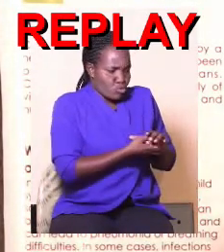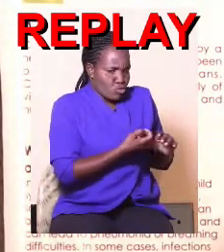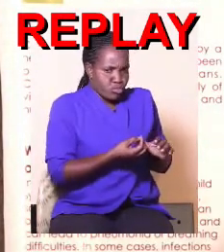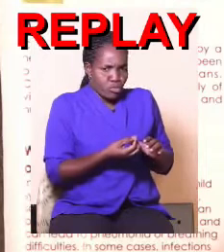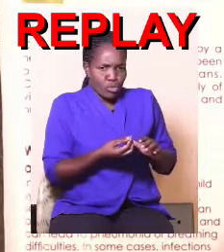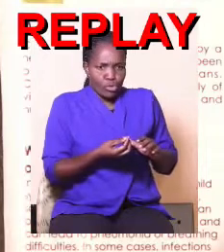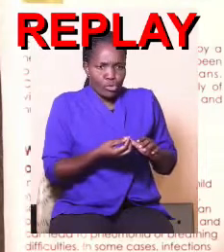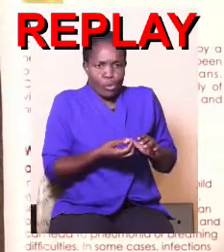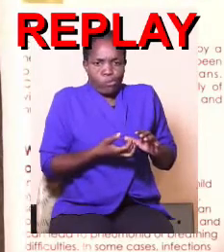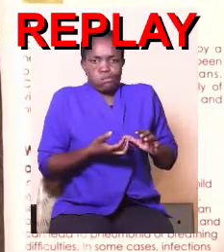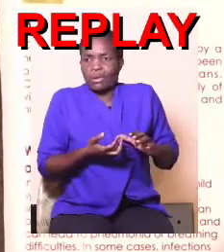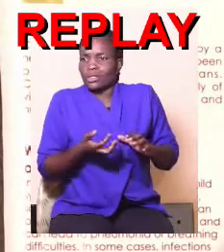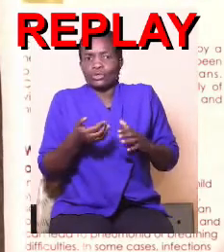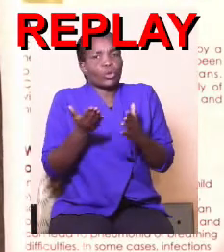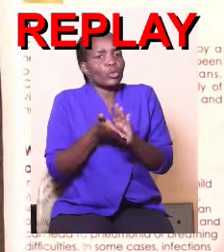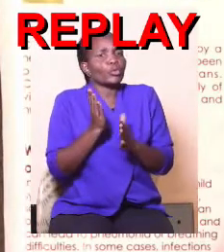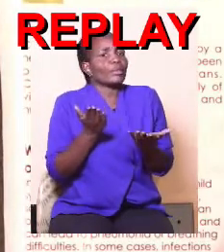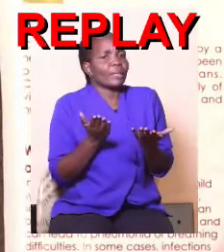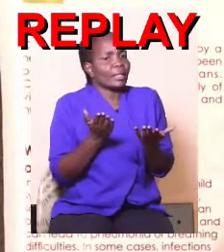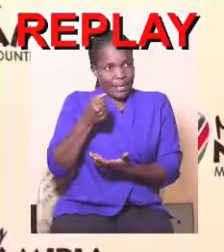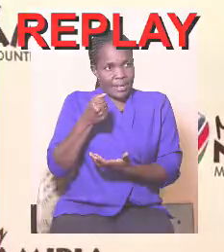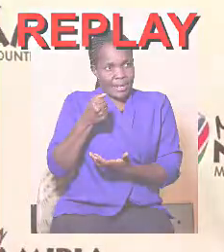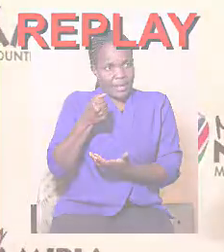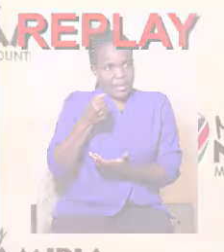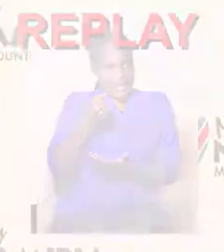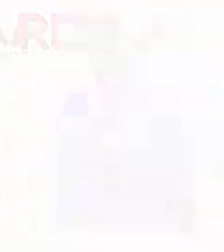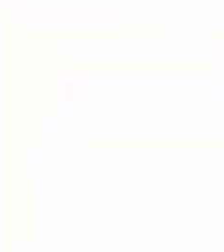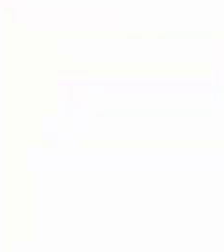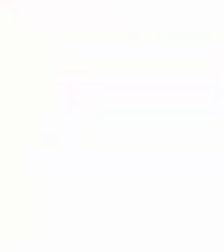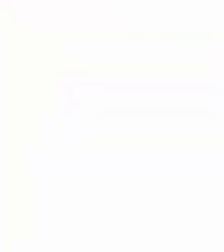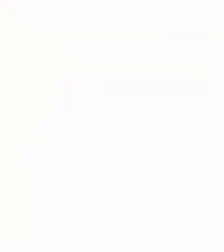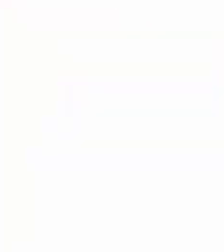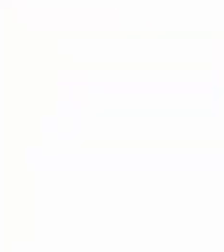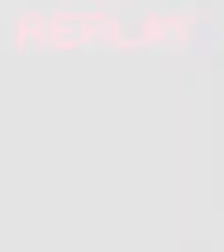where you are running to, there will be problems. Because